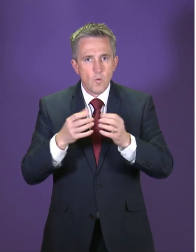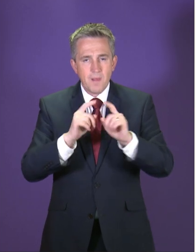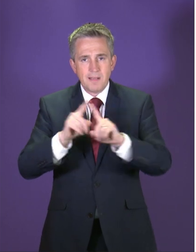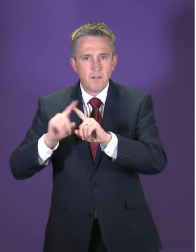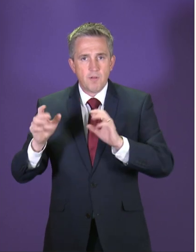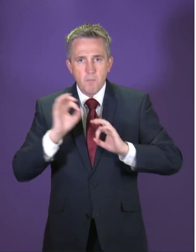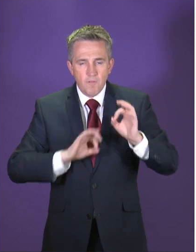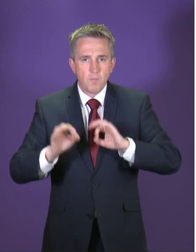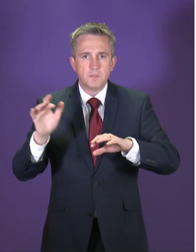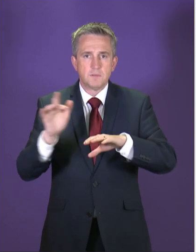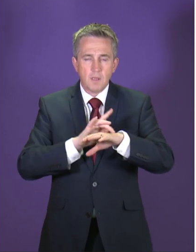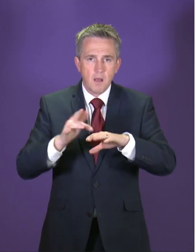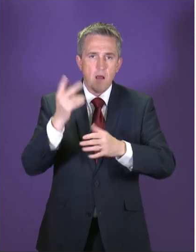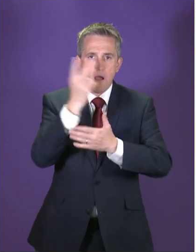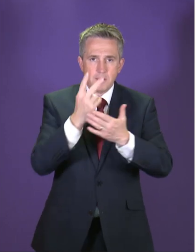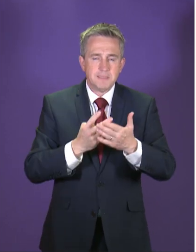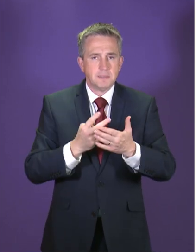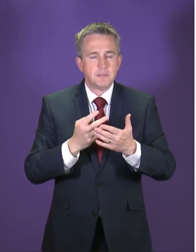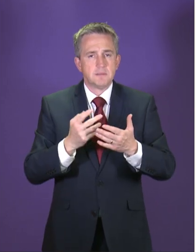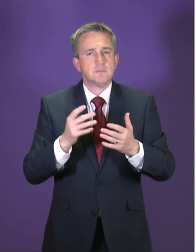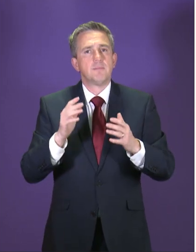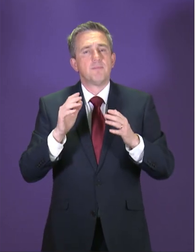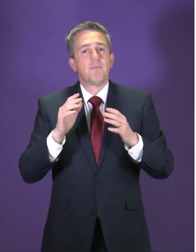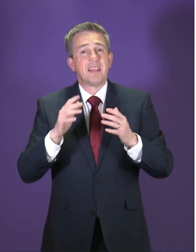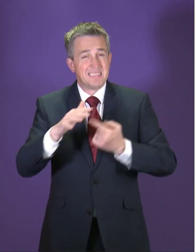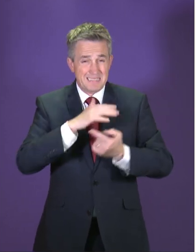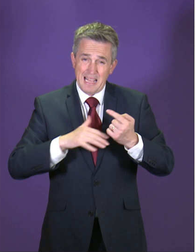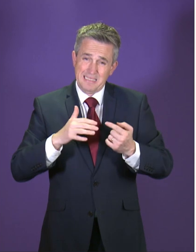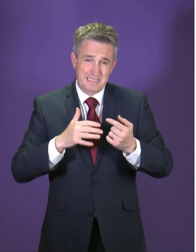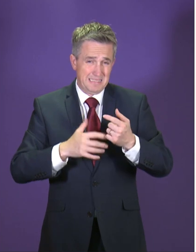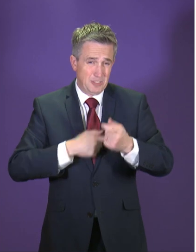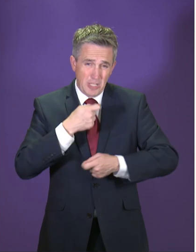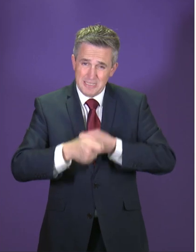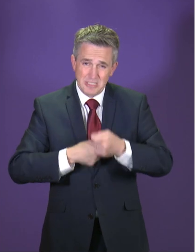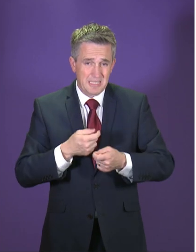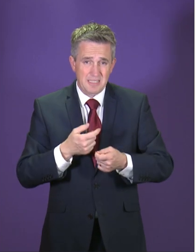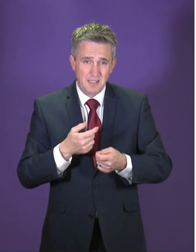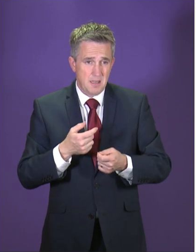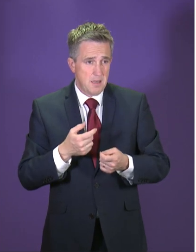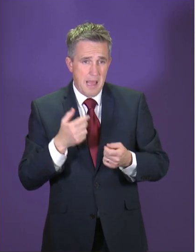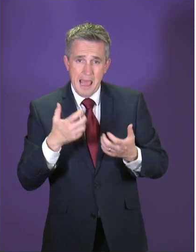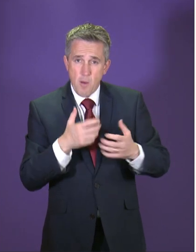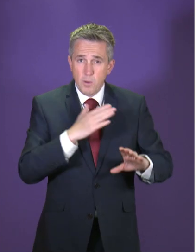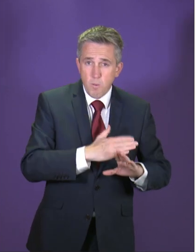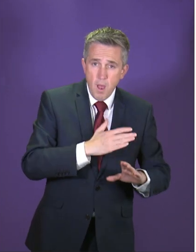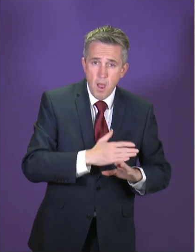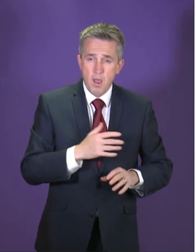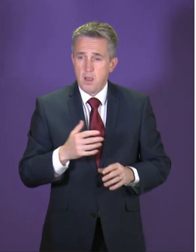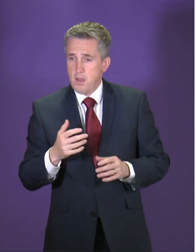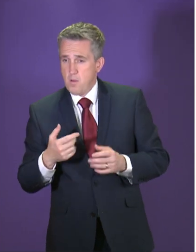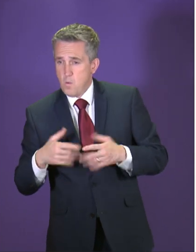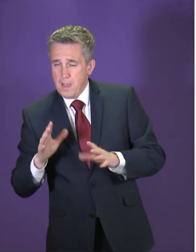Our society is changing so fast. The way we work, the way we play, the way